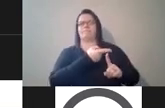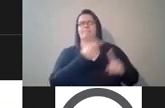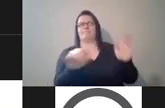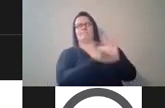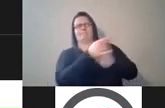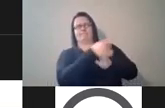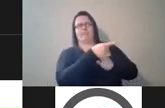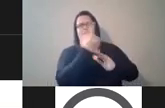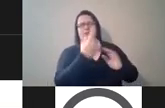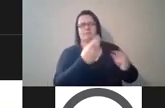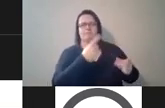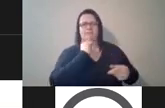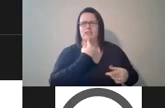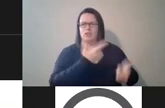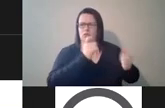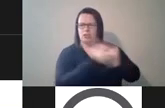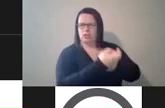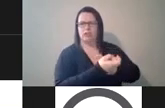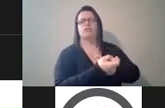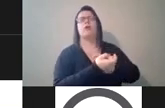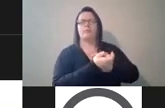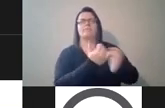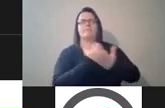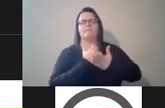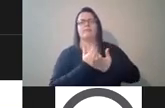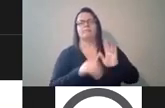kind of, touch on that.